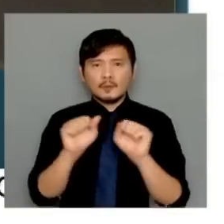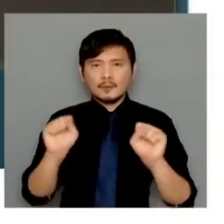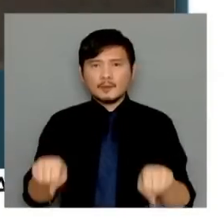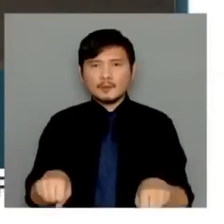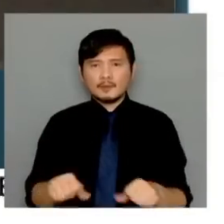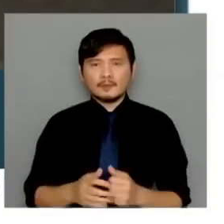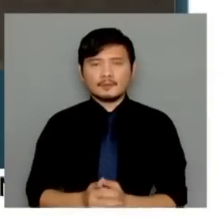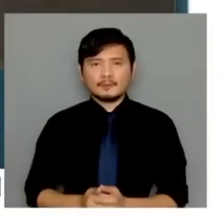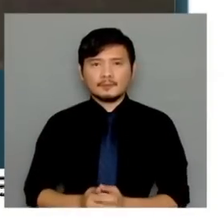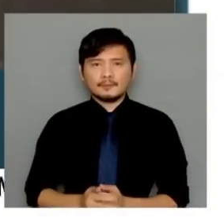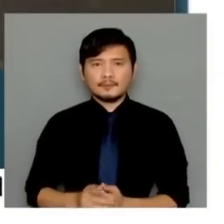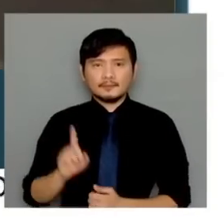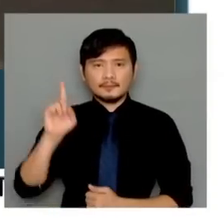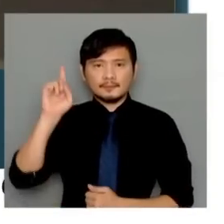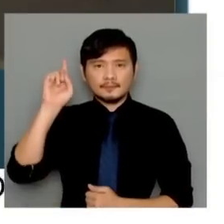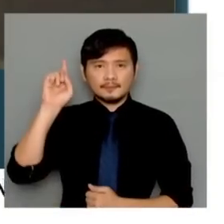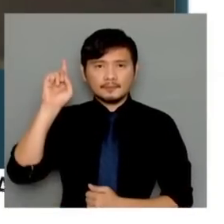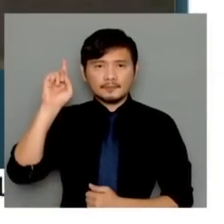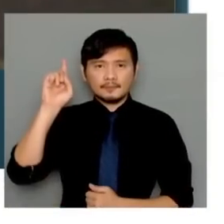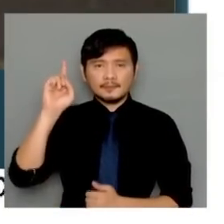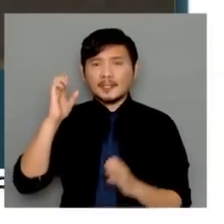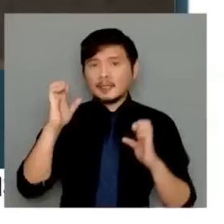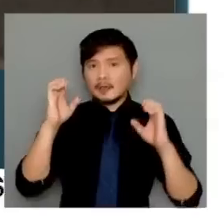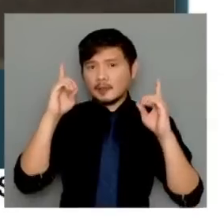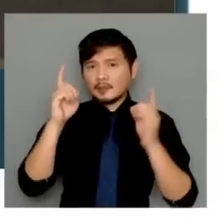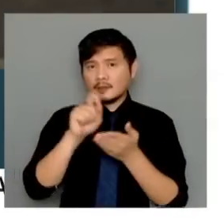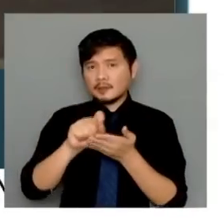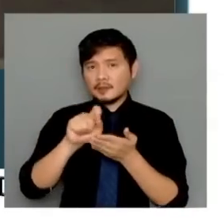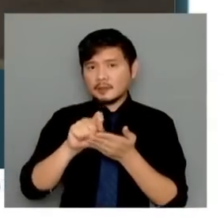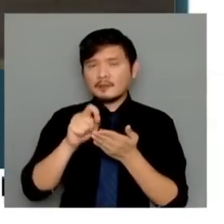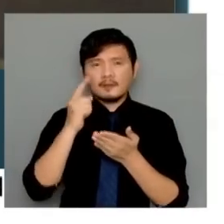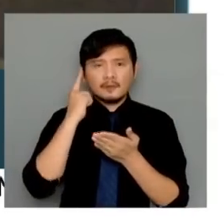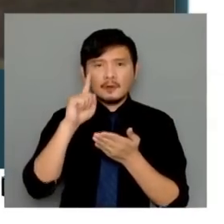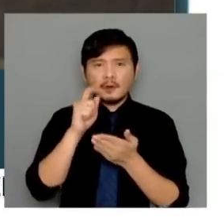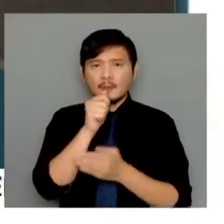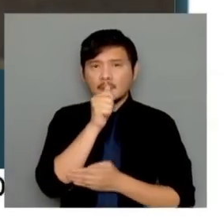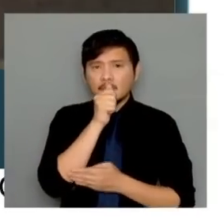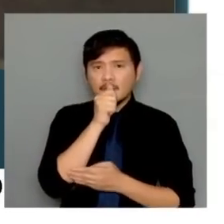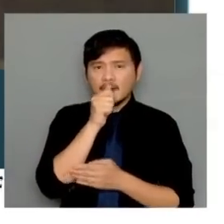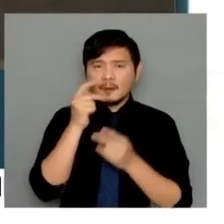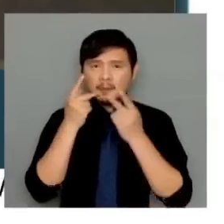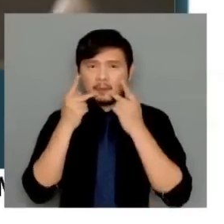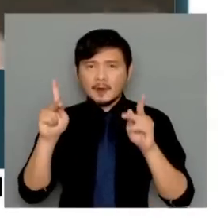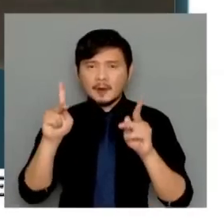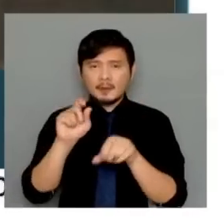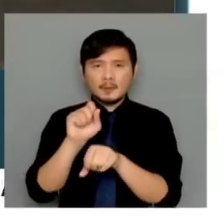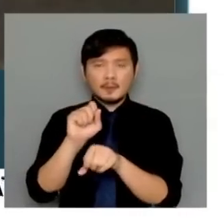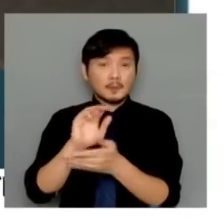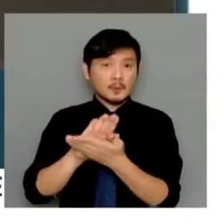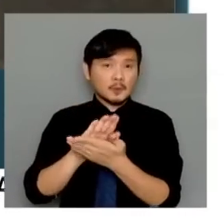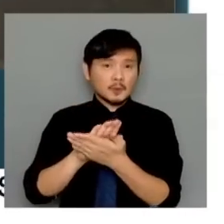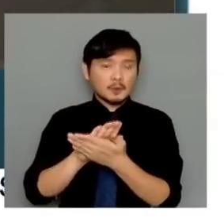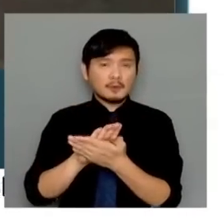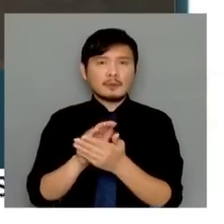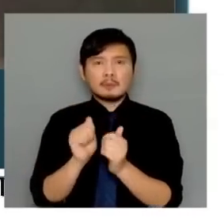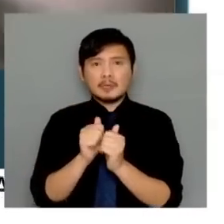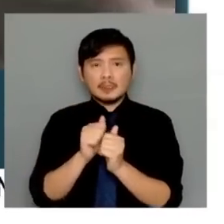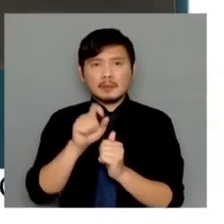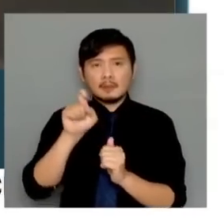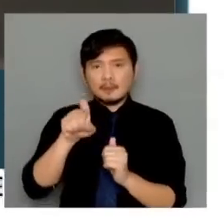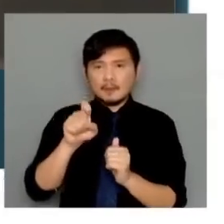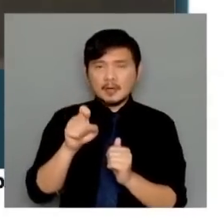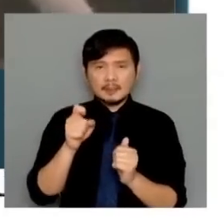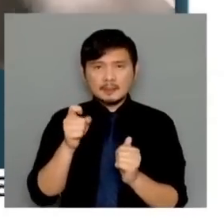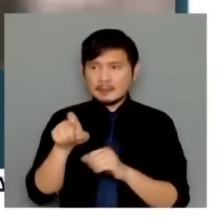As education secretary for both public and private schools, then she will have to make sense of the needs of both and at the same time come up